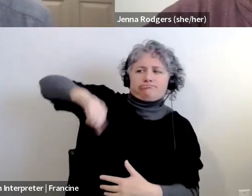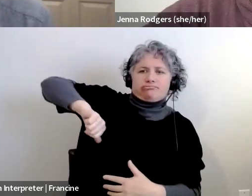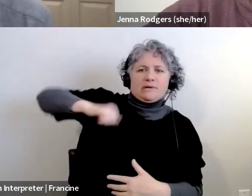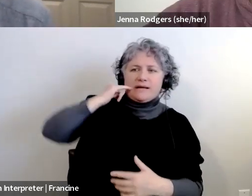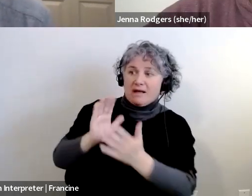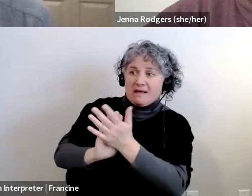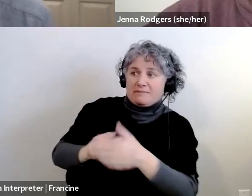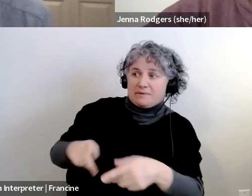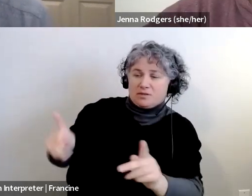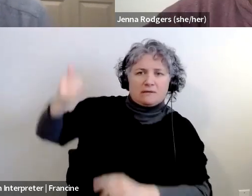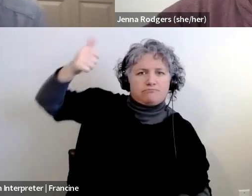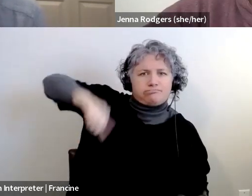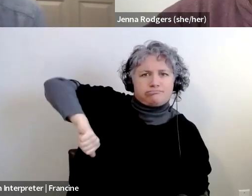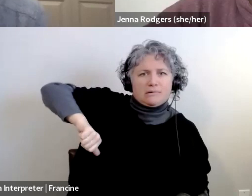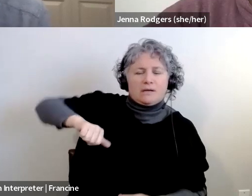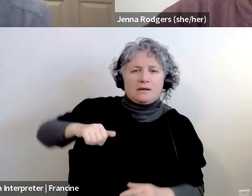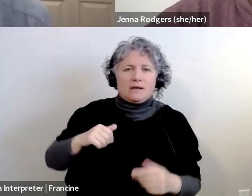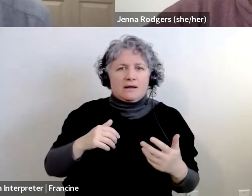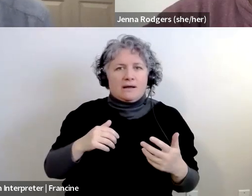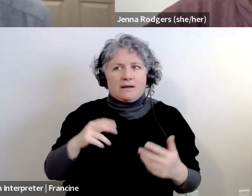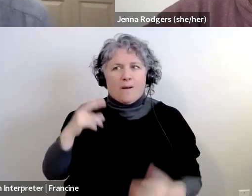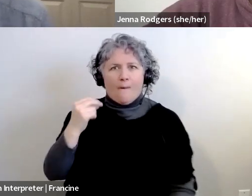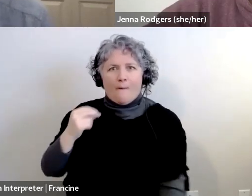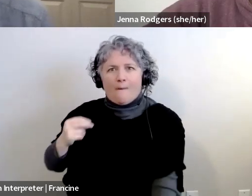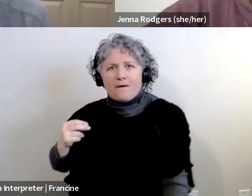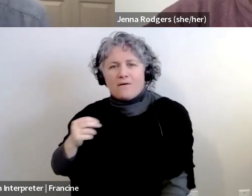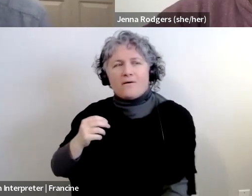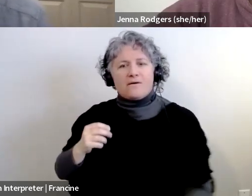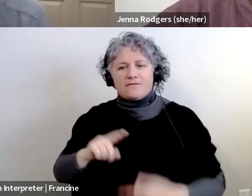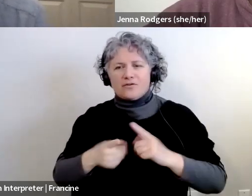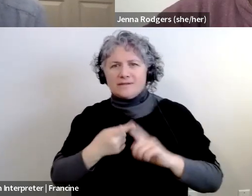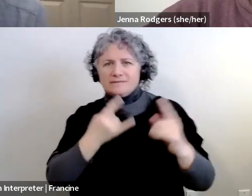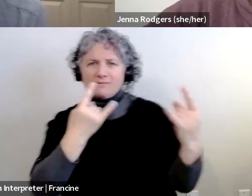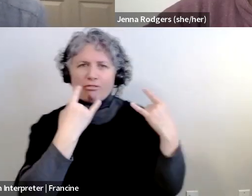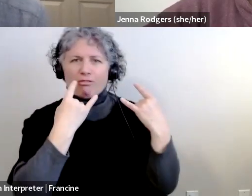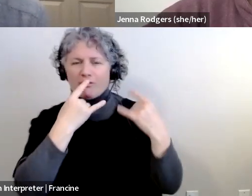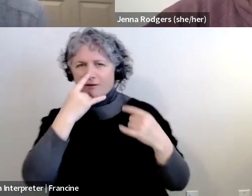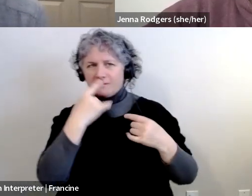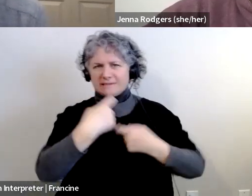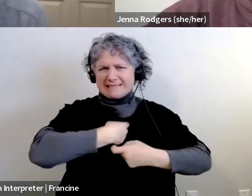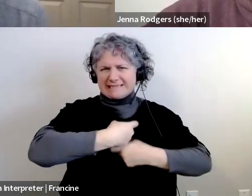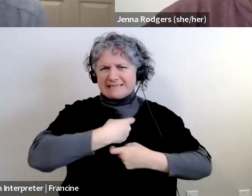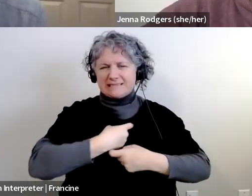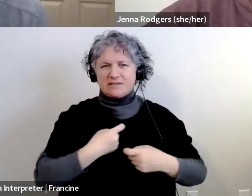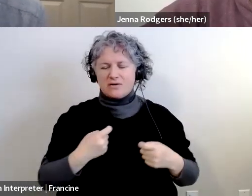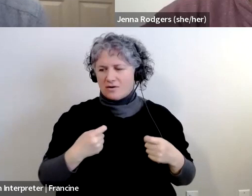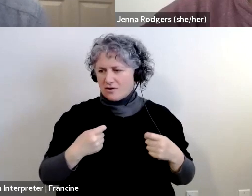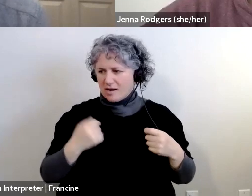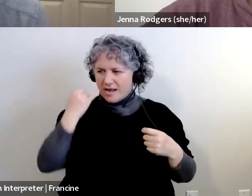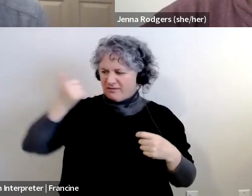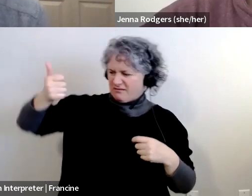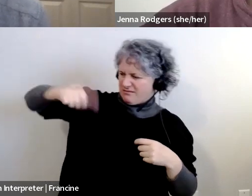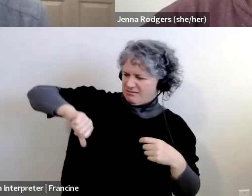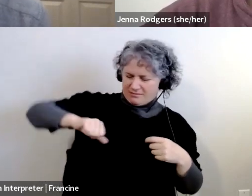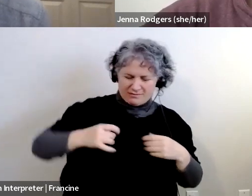with their friends, or rejection was something that was connected to emotions that they didn't feel they had support or spaces to process it. So in order to